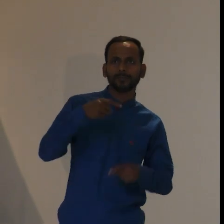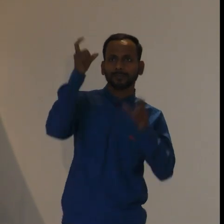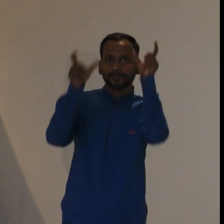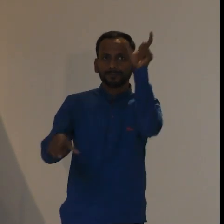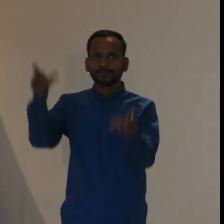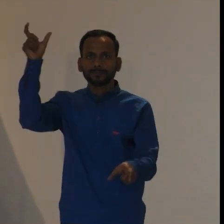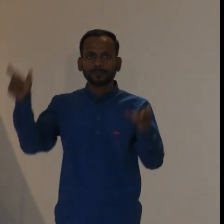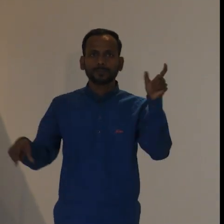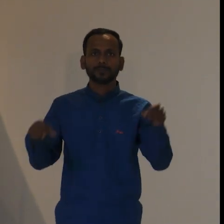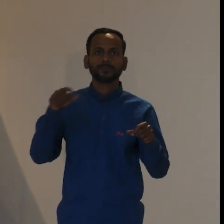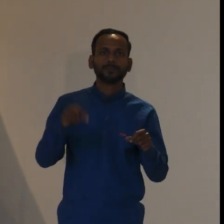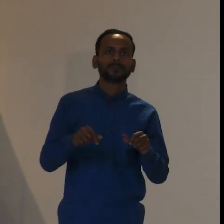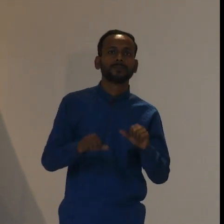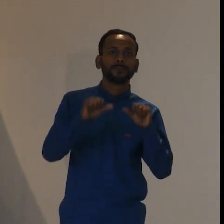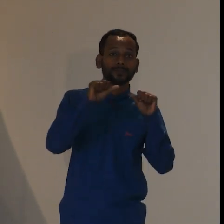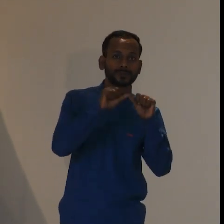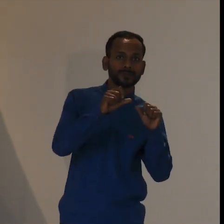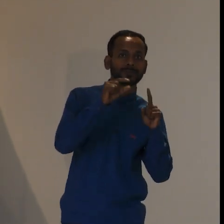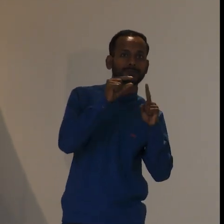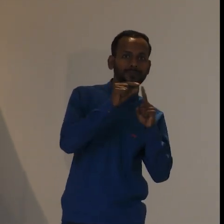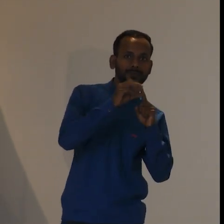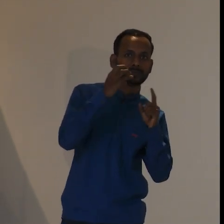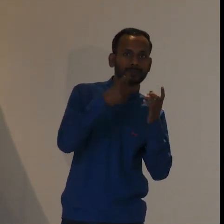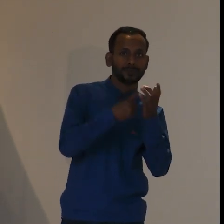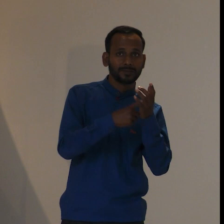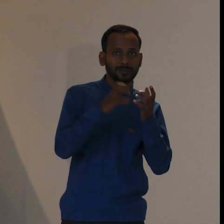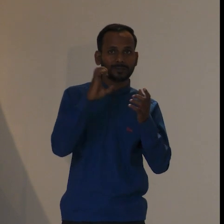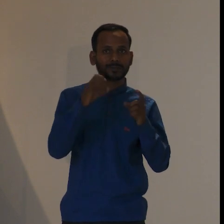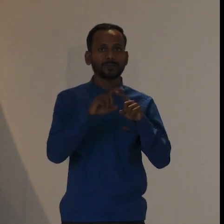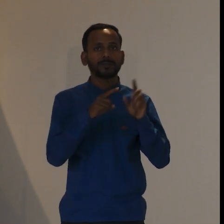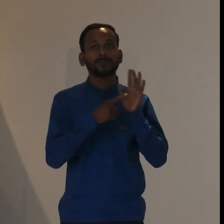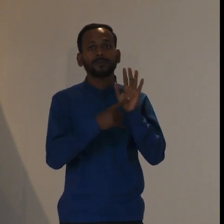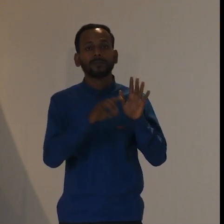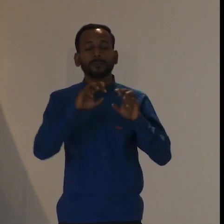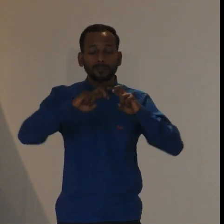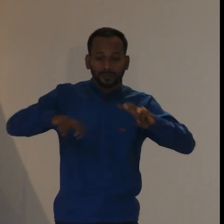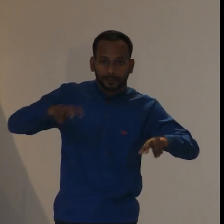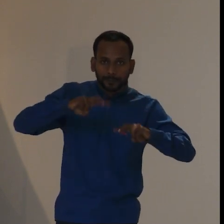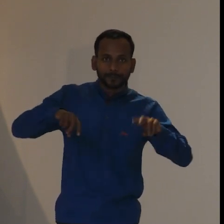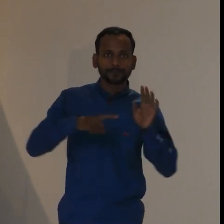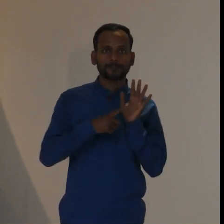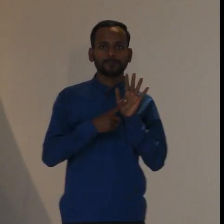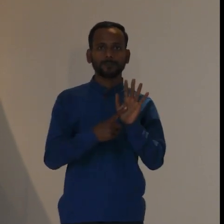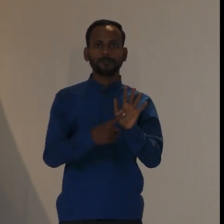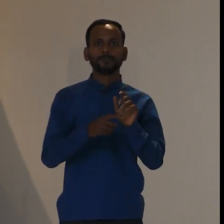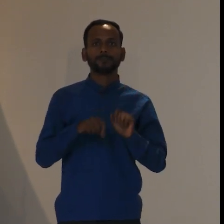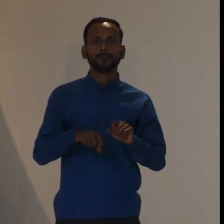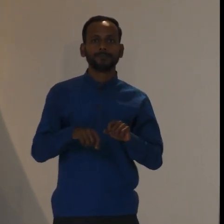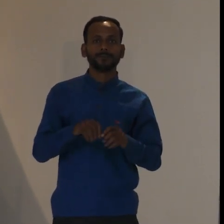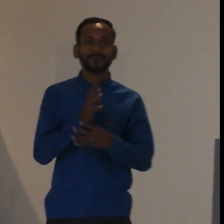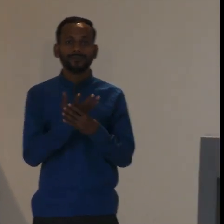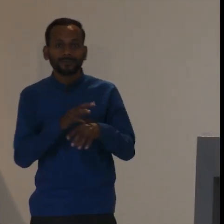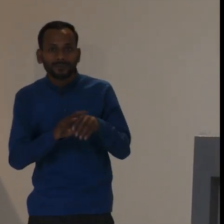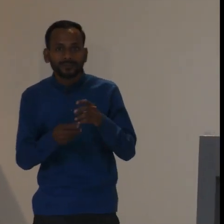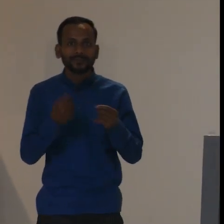audiences. So the approach of this project is multifold. It starts with research. The crux of the entire project